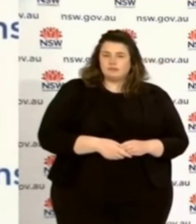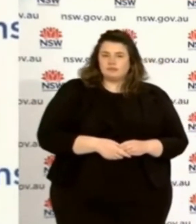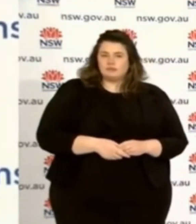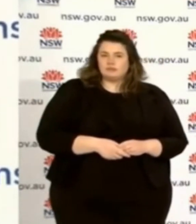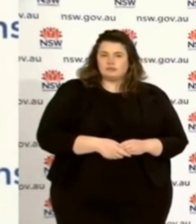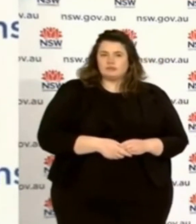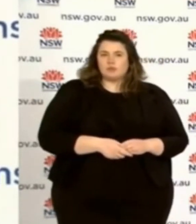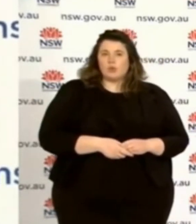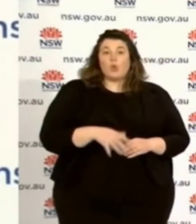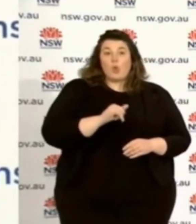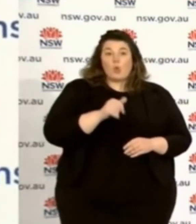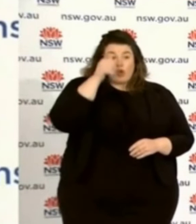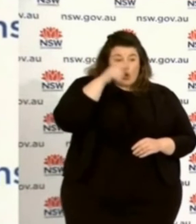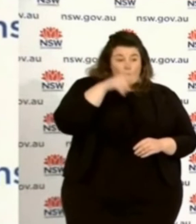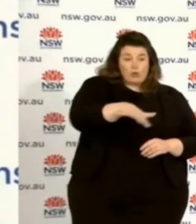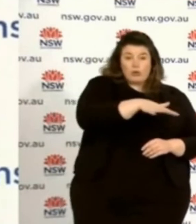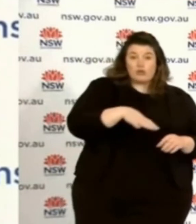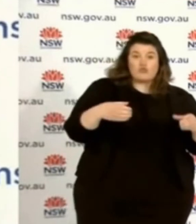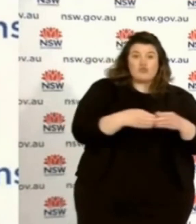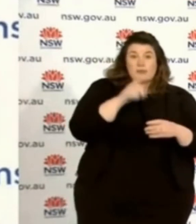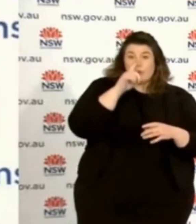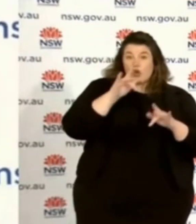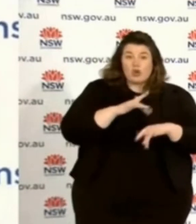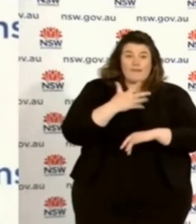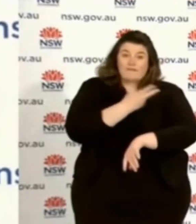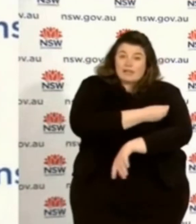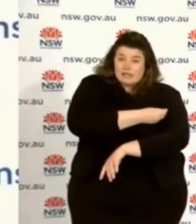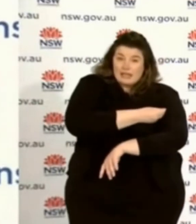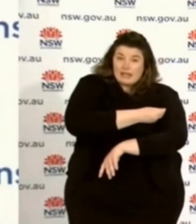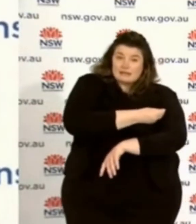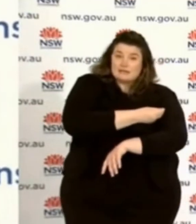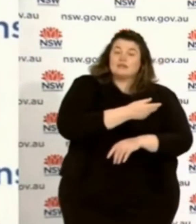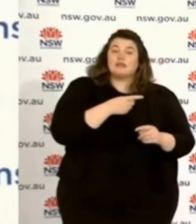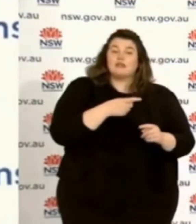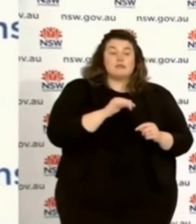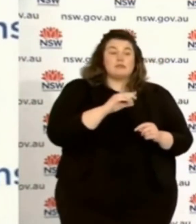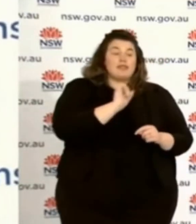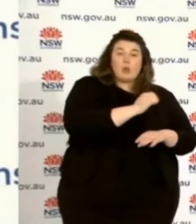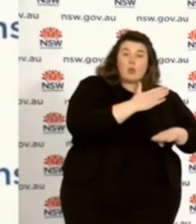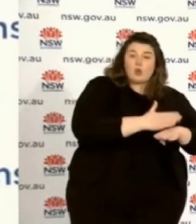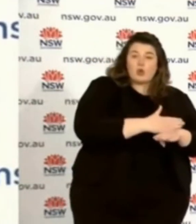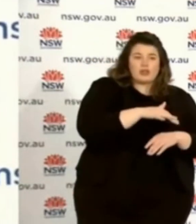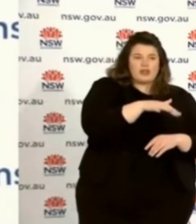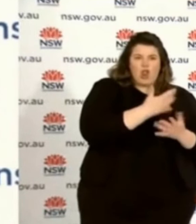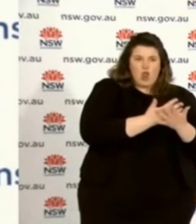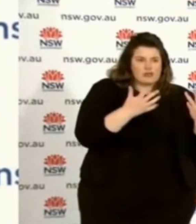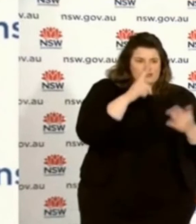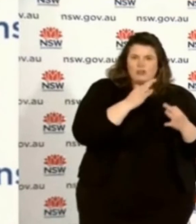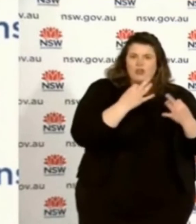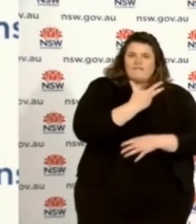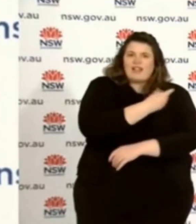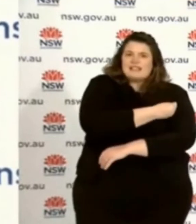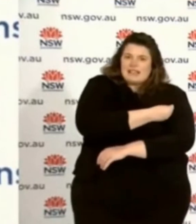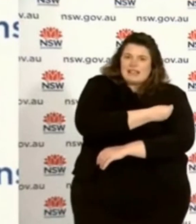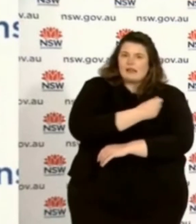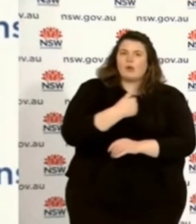recognise that there's an under-vaccinated group. So there may be some people in certain industries or certain professions where we know the vaccine